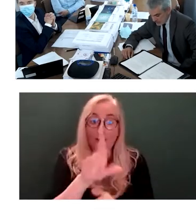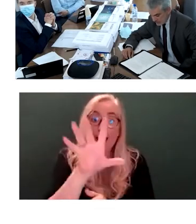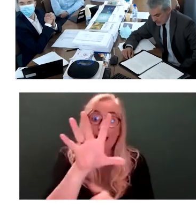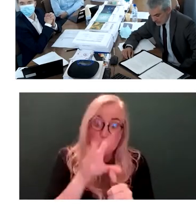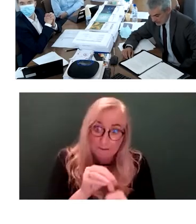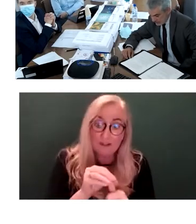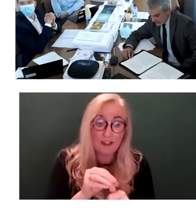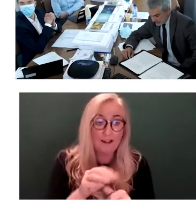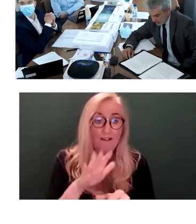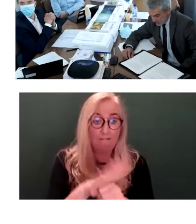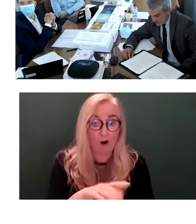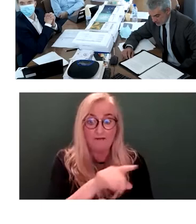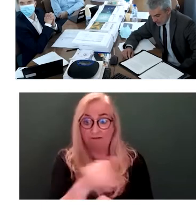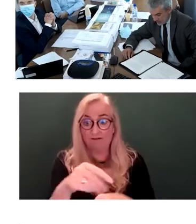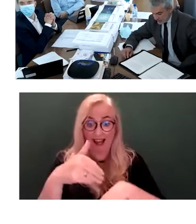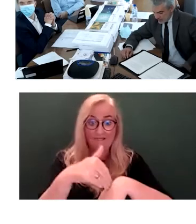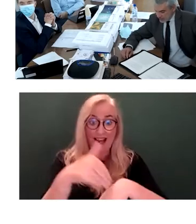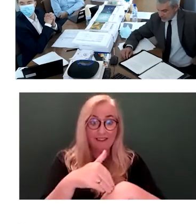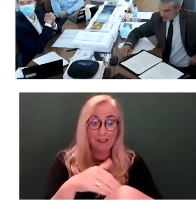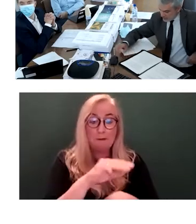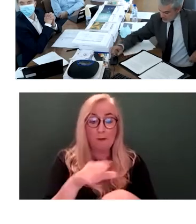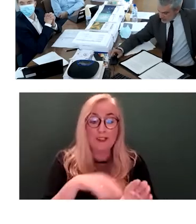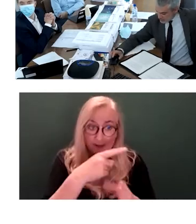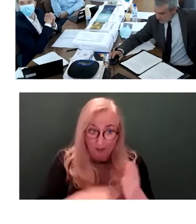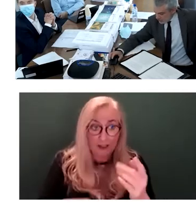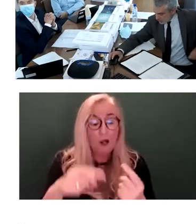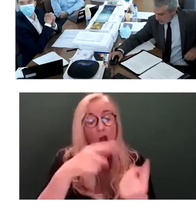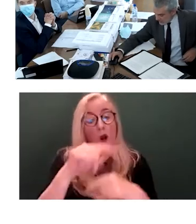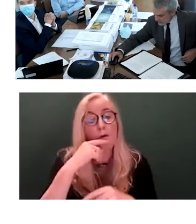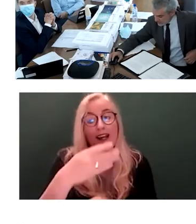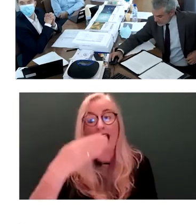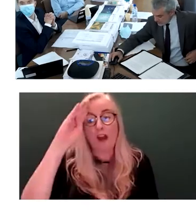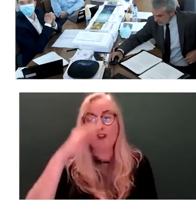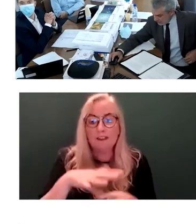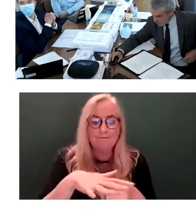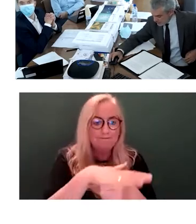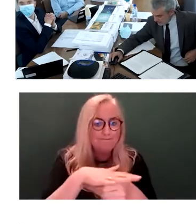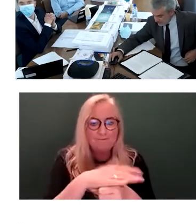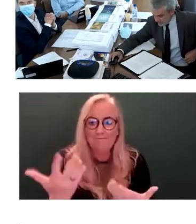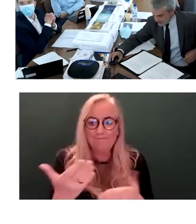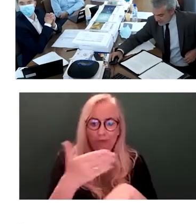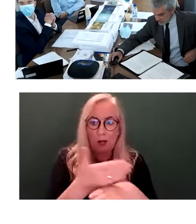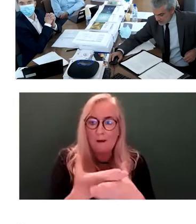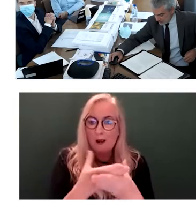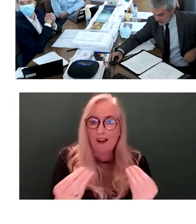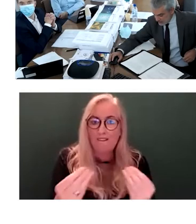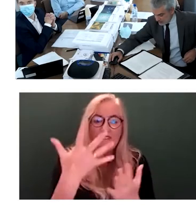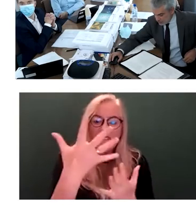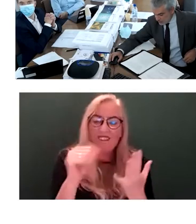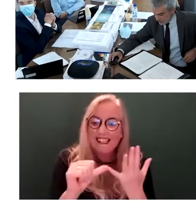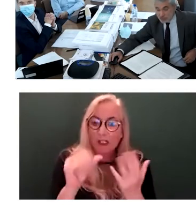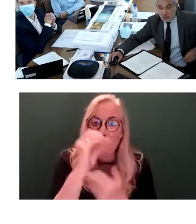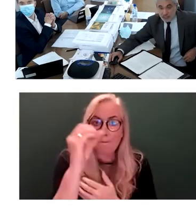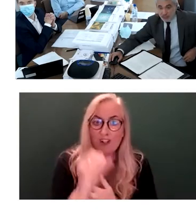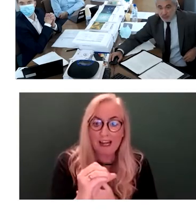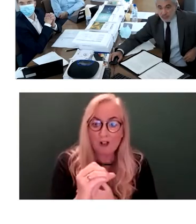course, affecting people. Here, the Irish economy experienced a drop in job vacancies of more than 56%